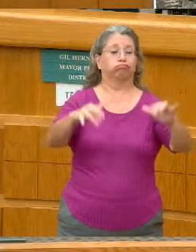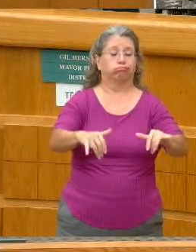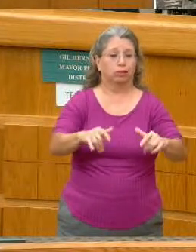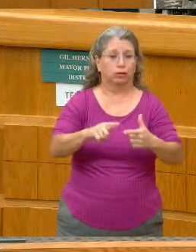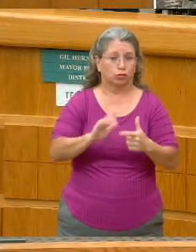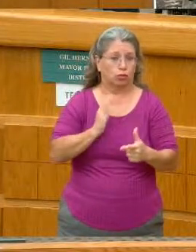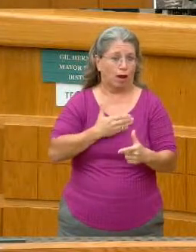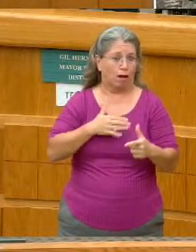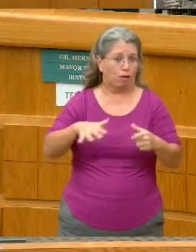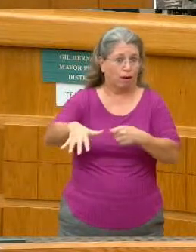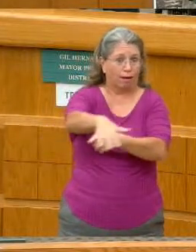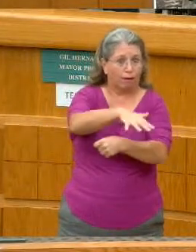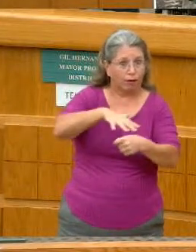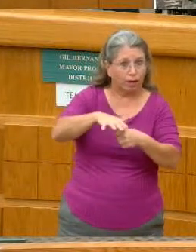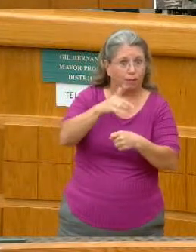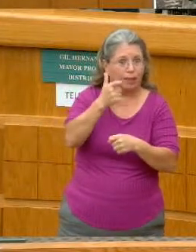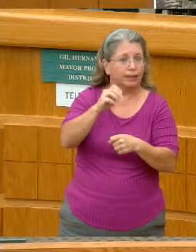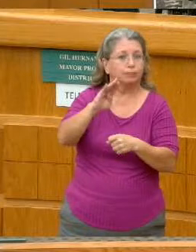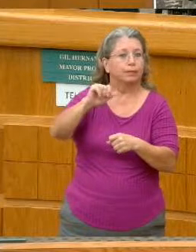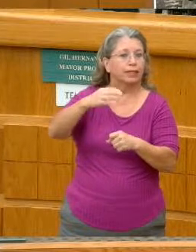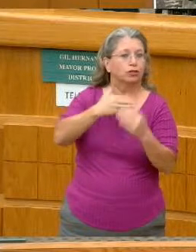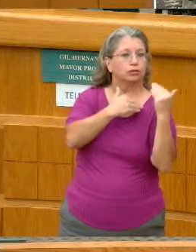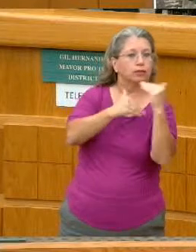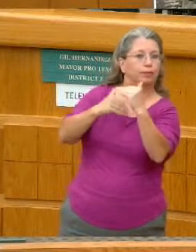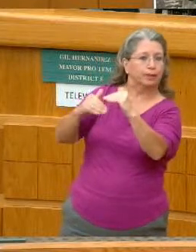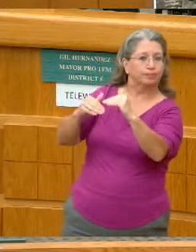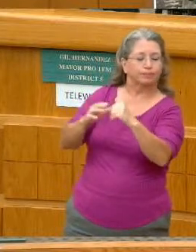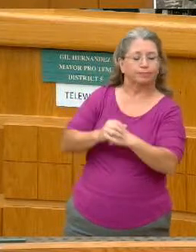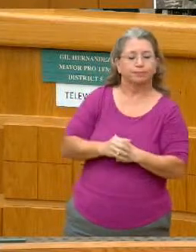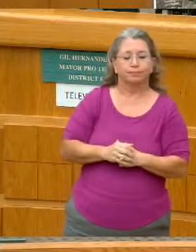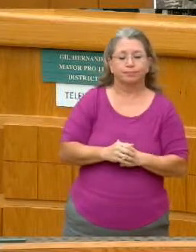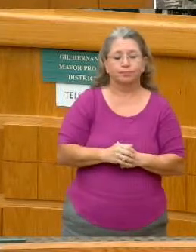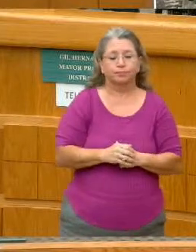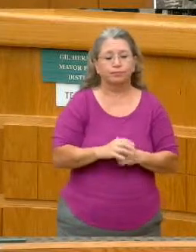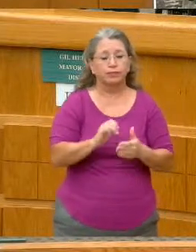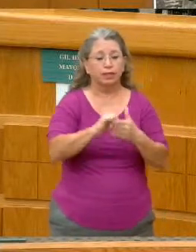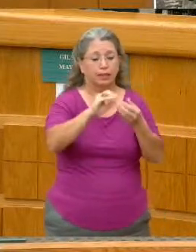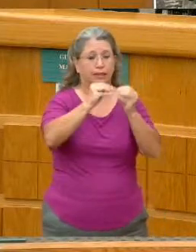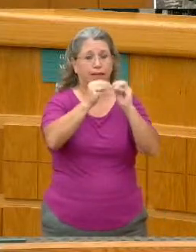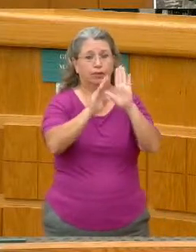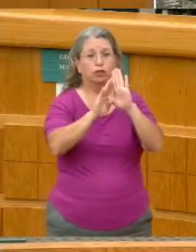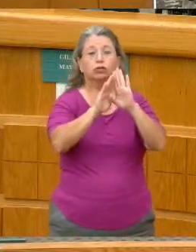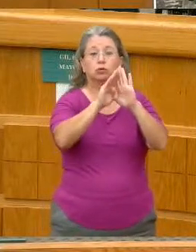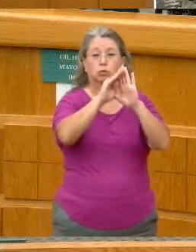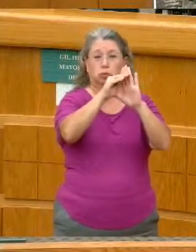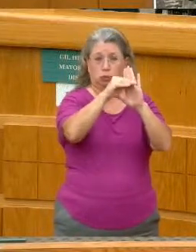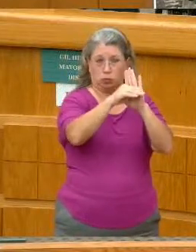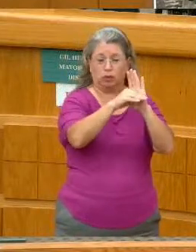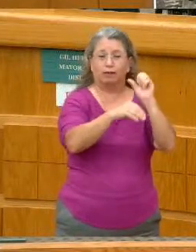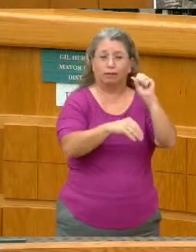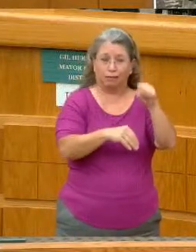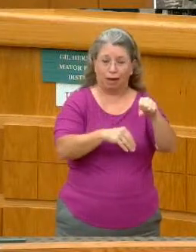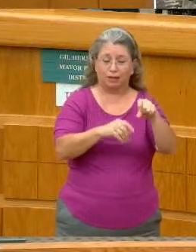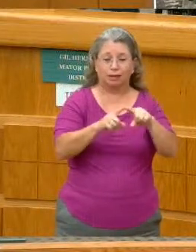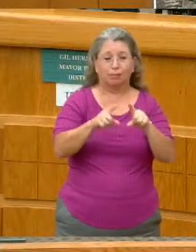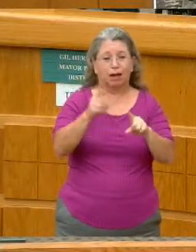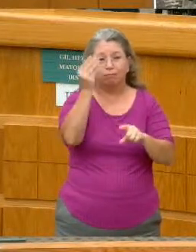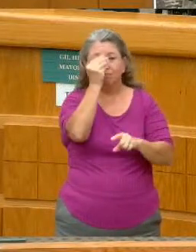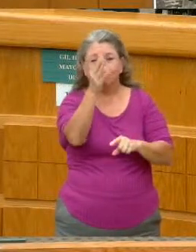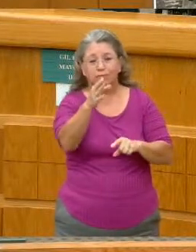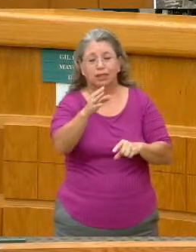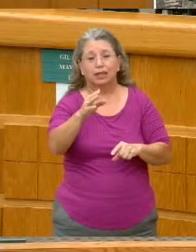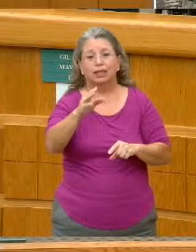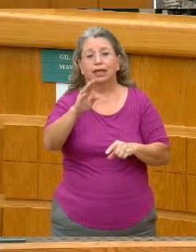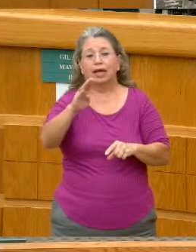And although those curves started to flatten, I need you to know that the Hannah disaster has created a dangerous